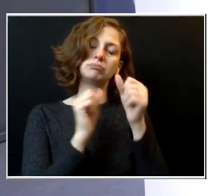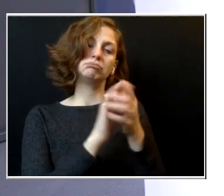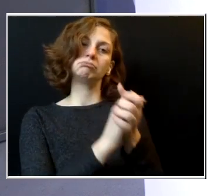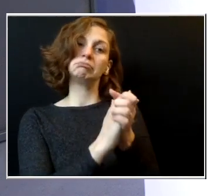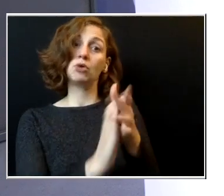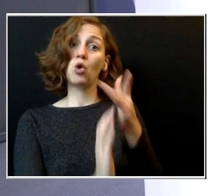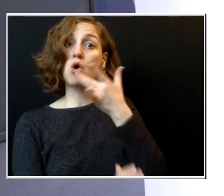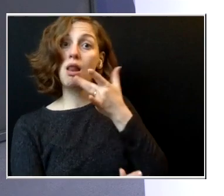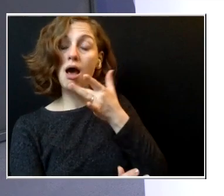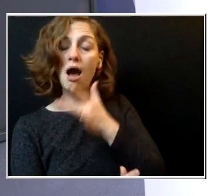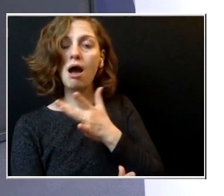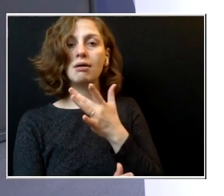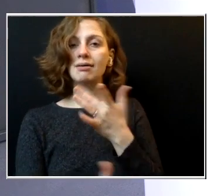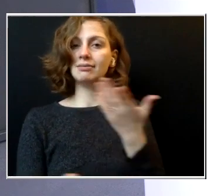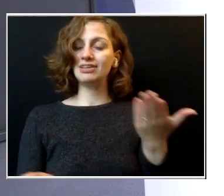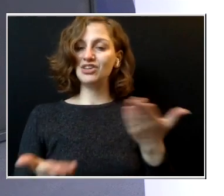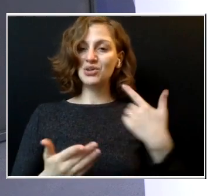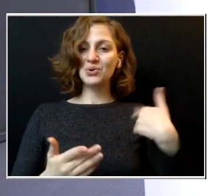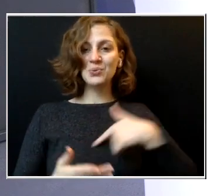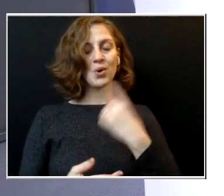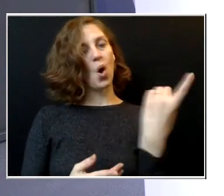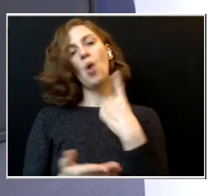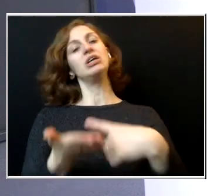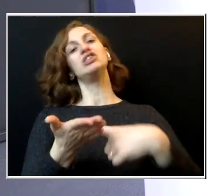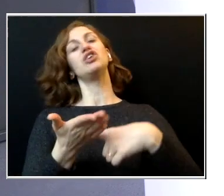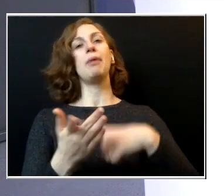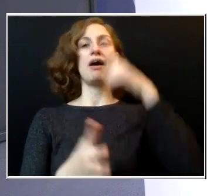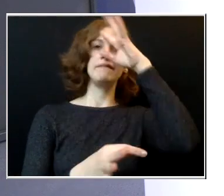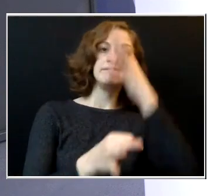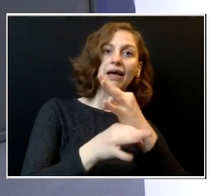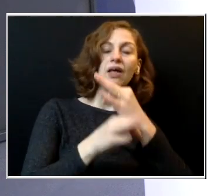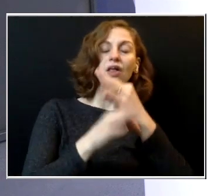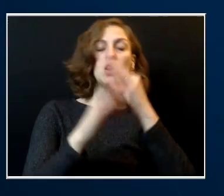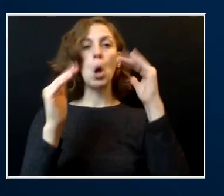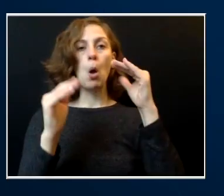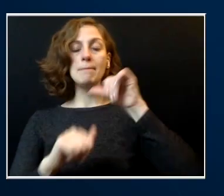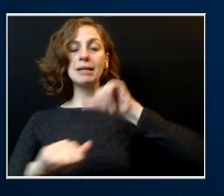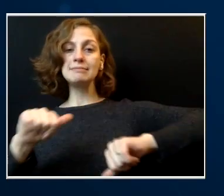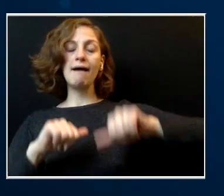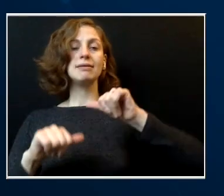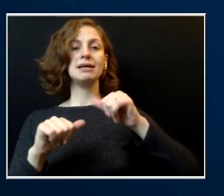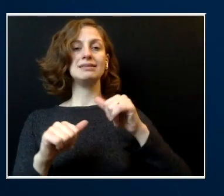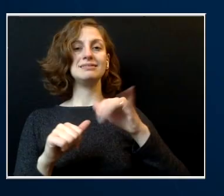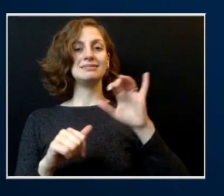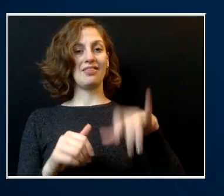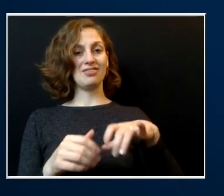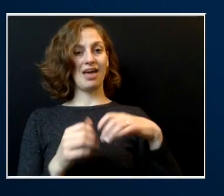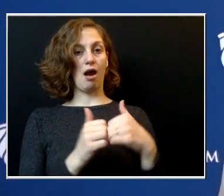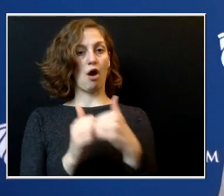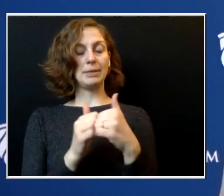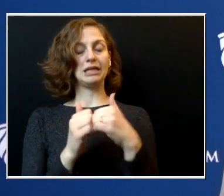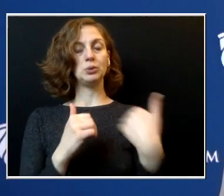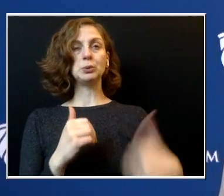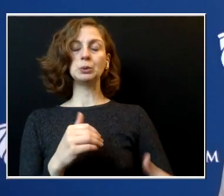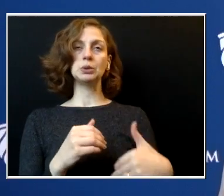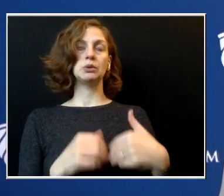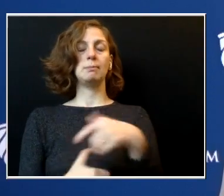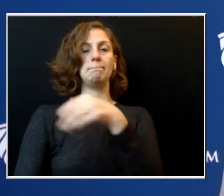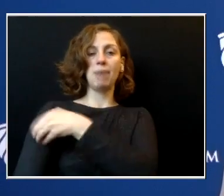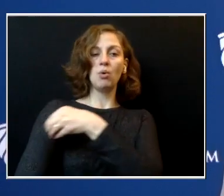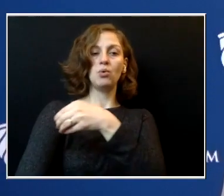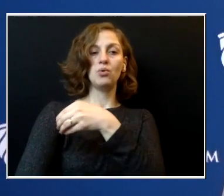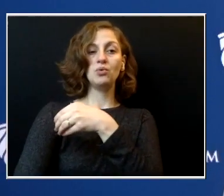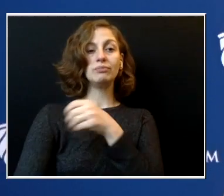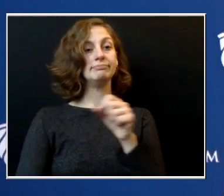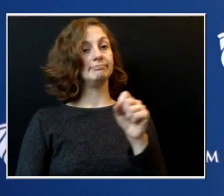talk about faith, hope, and science, and how that's a powerful combination, Hawkeye. Yeah. Yeah, I'd just like to talk about, we talked about